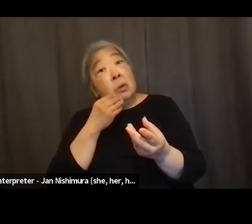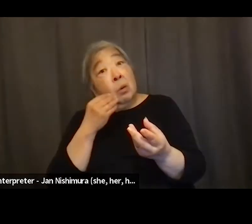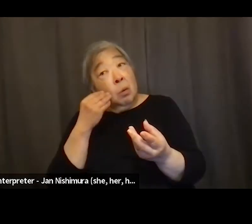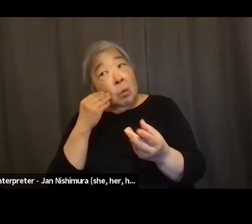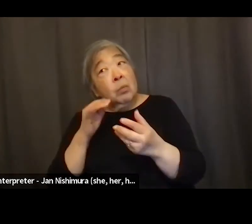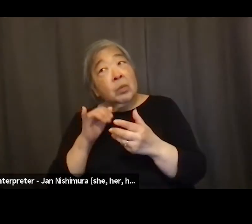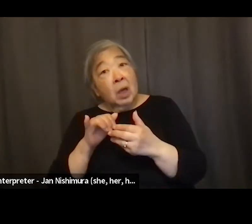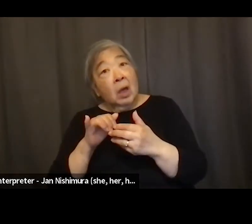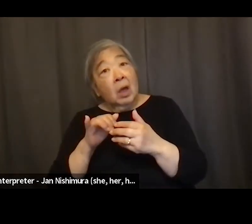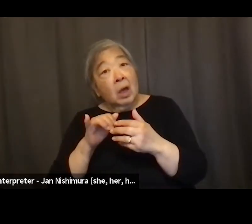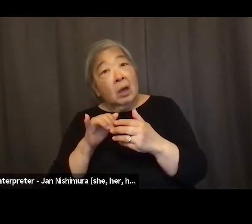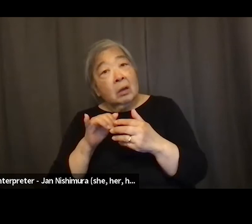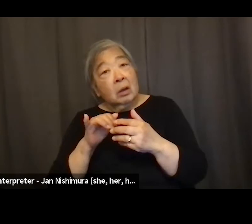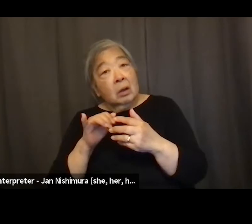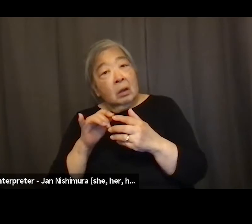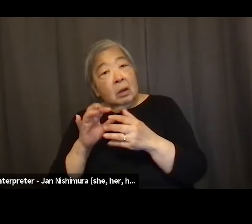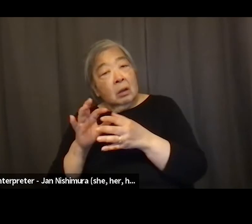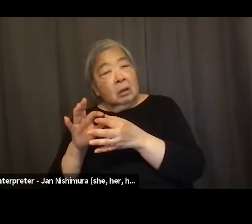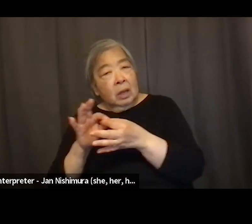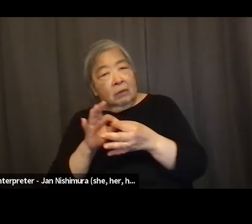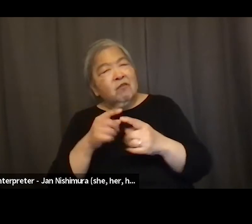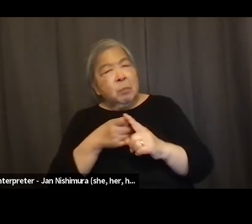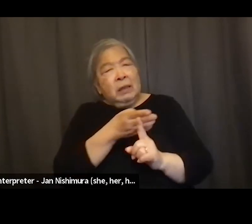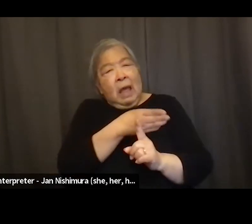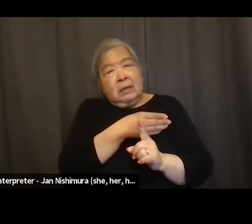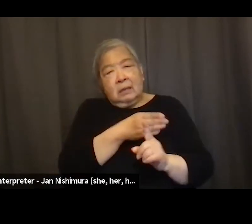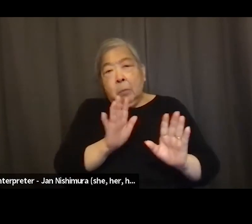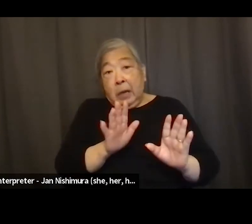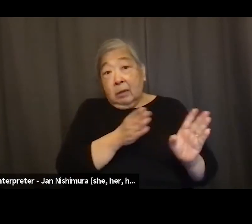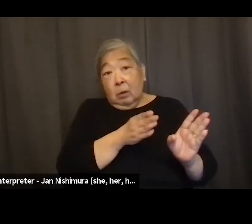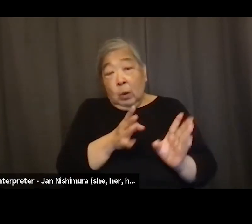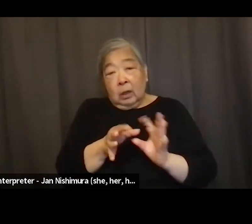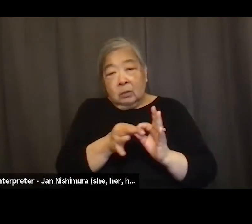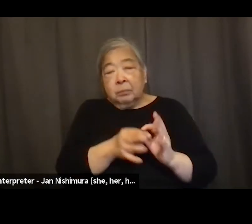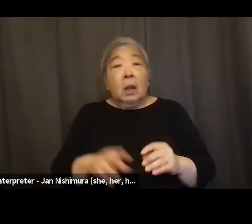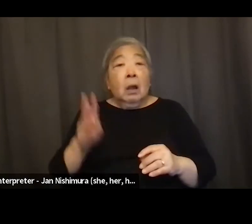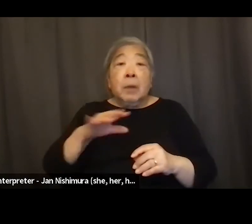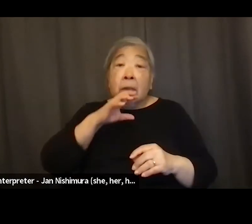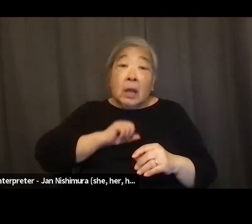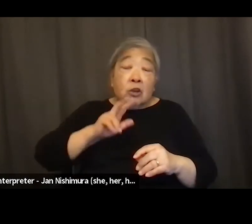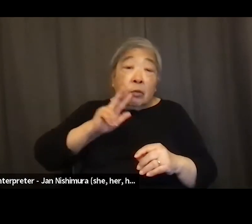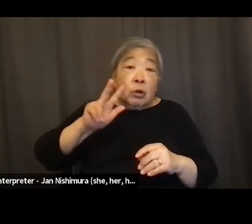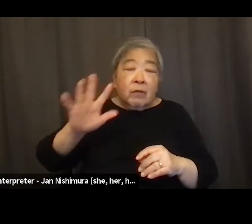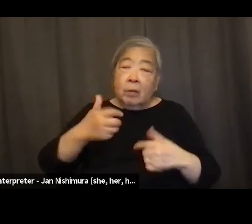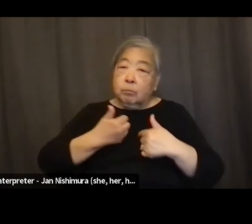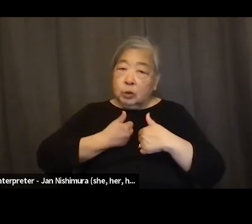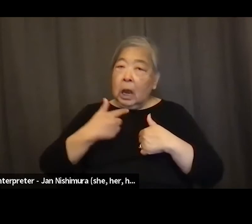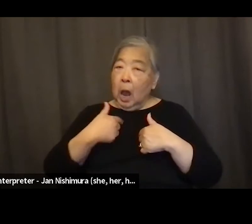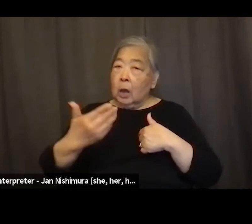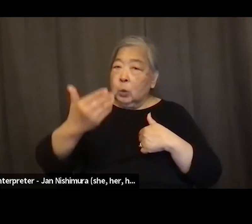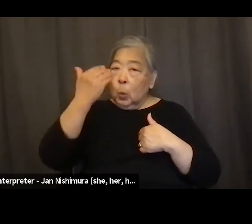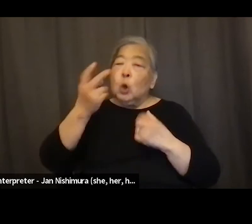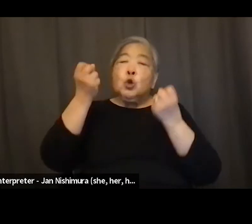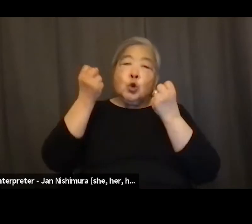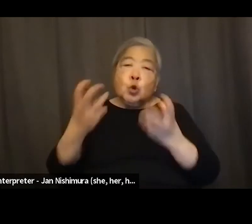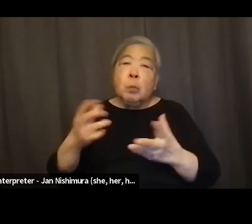intently from the last amazing organizer. So thank you. By the age of 35, I personally knew too many